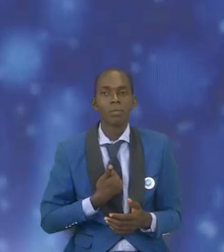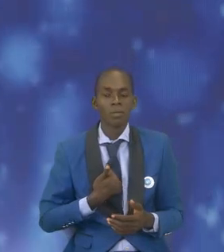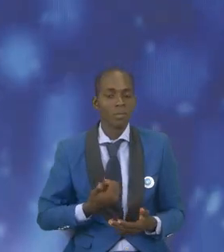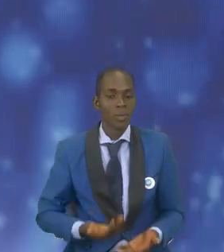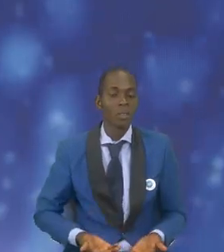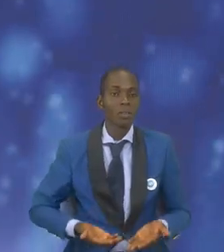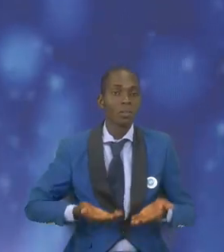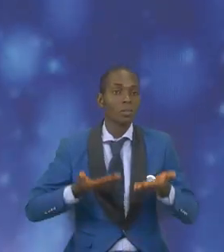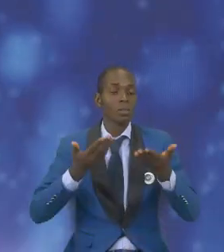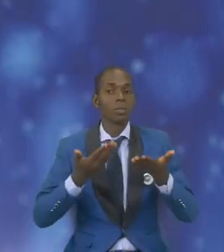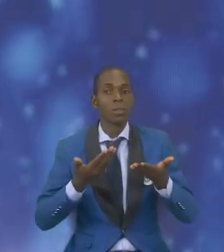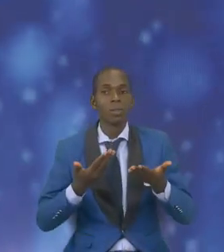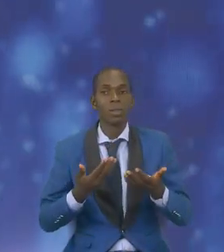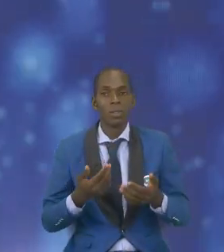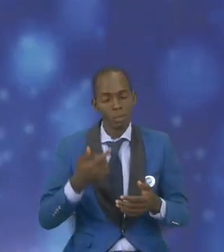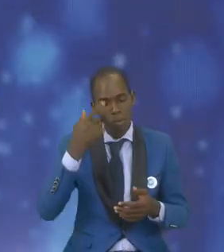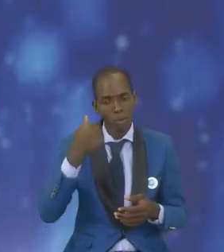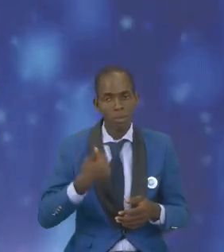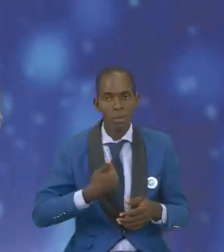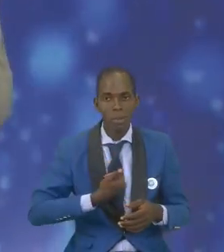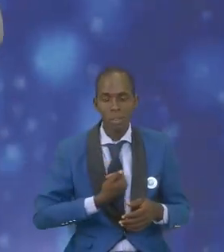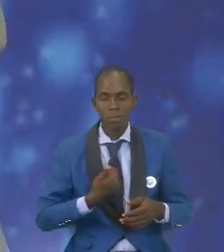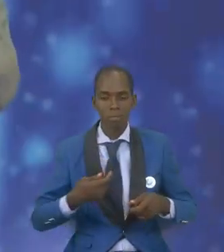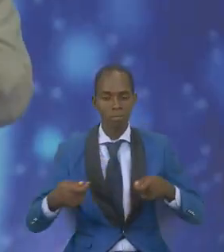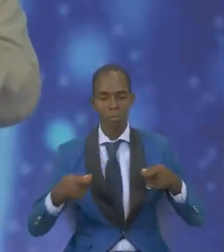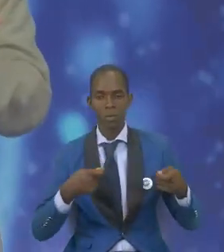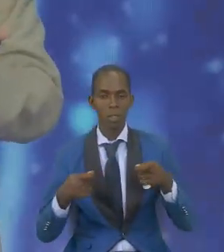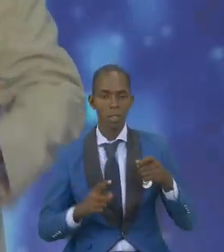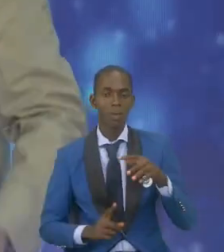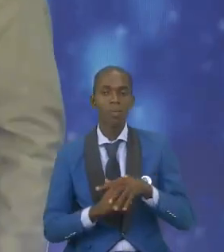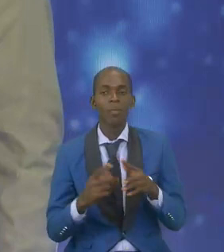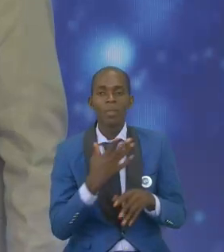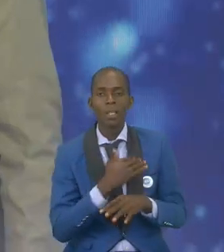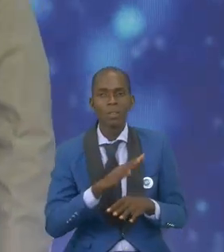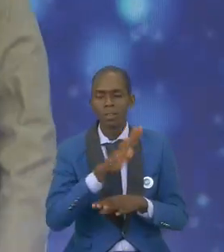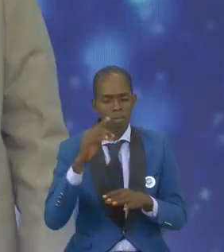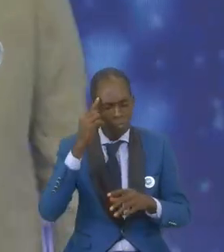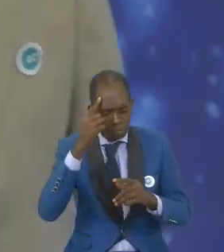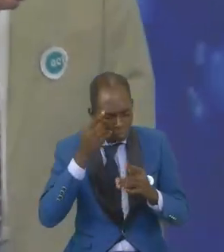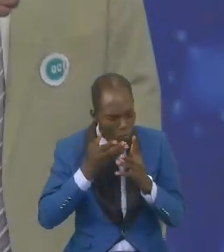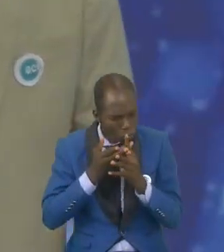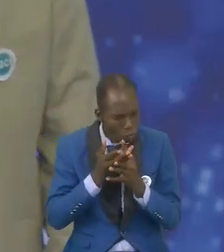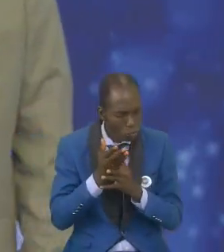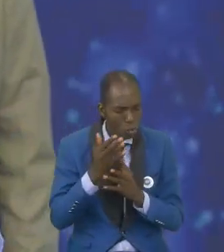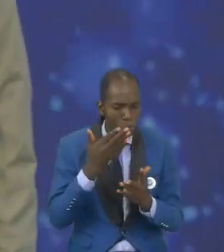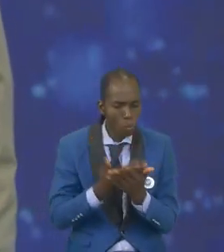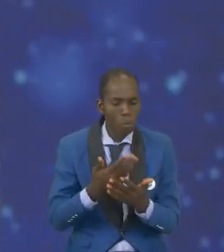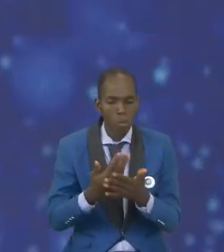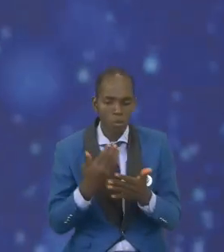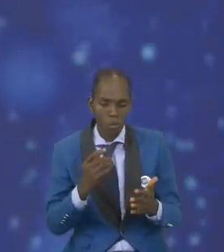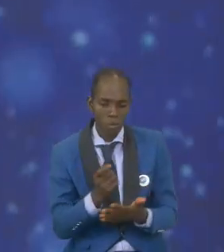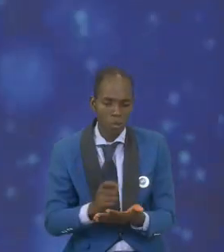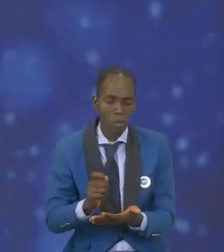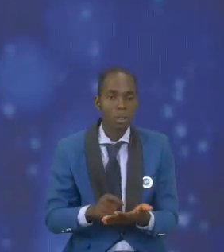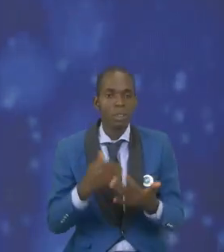self-exaltation, self-management comes in, and he didn't think through before he signed. Now he was